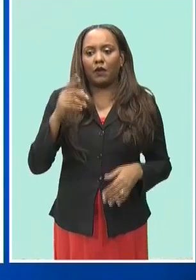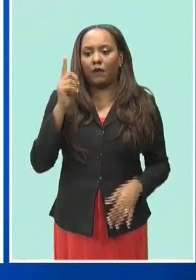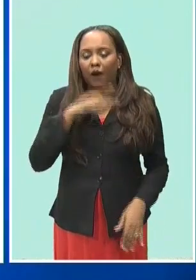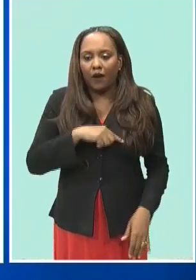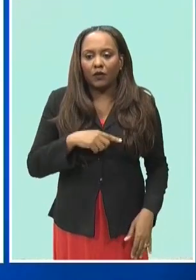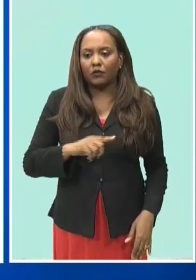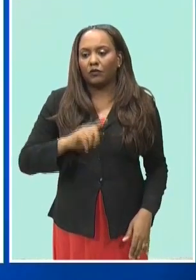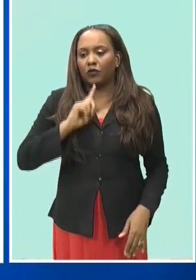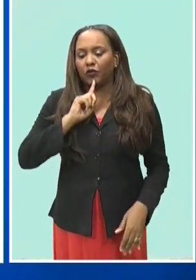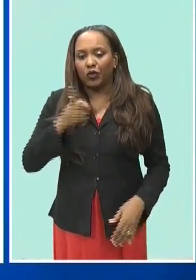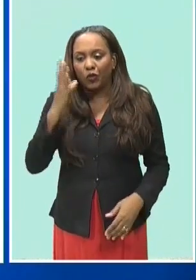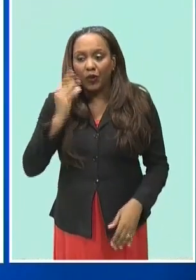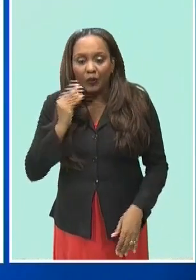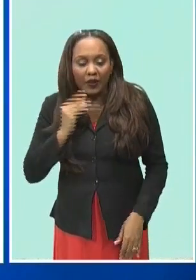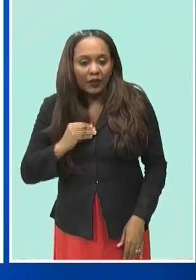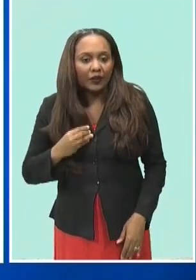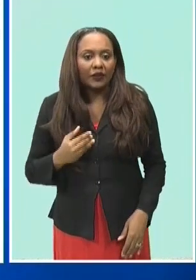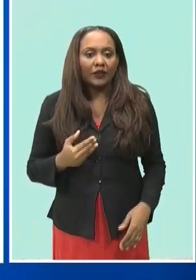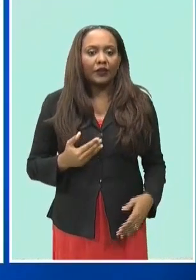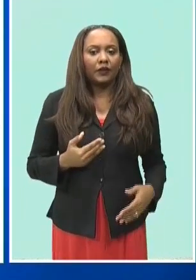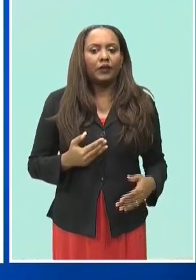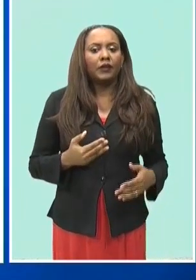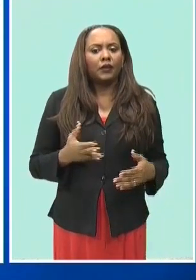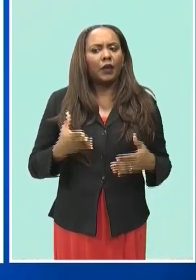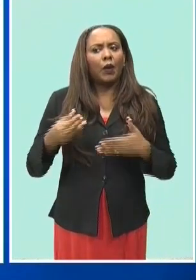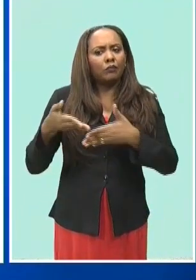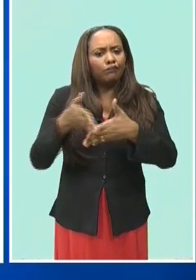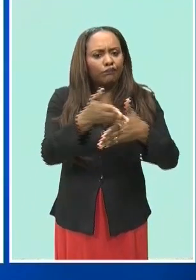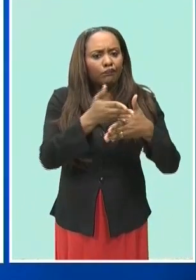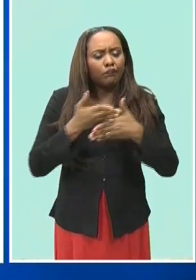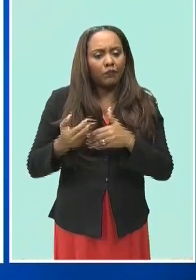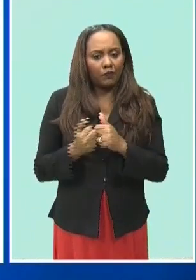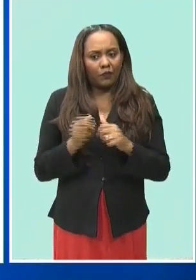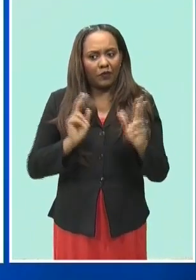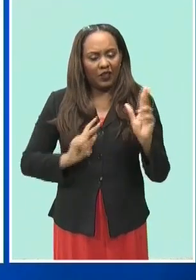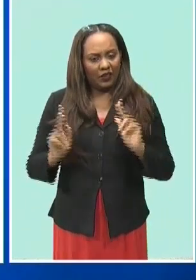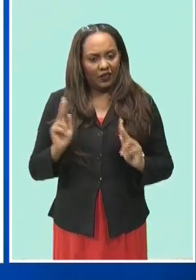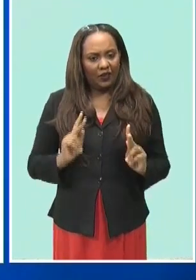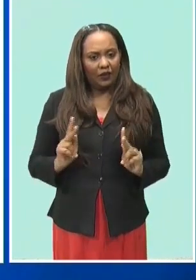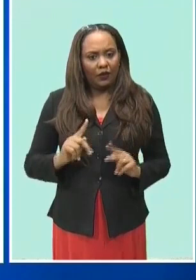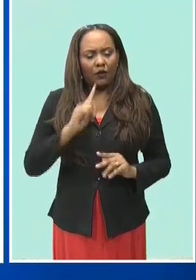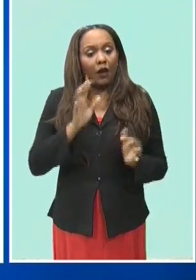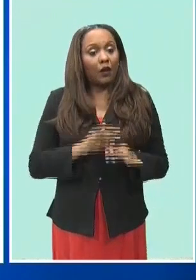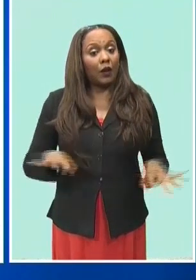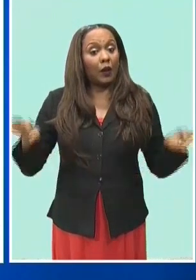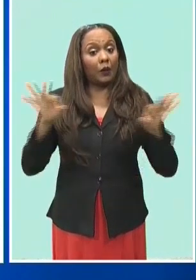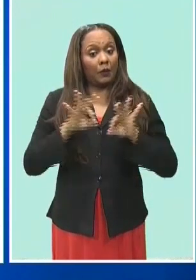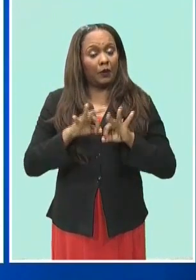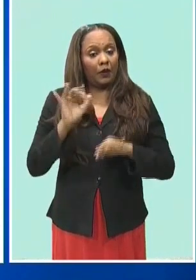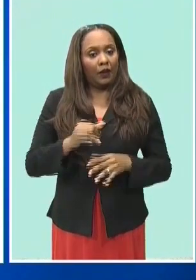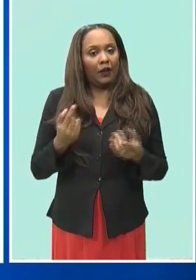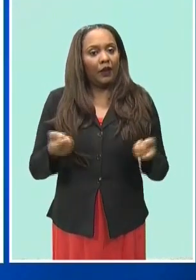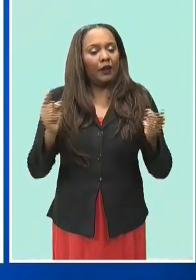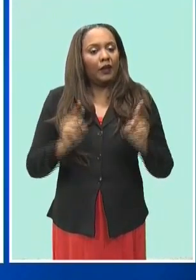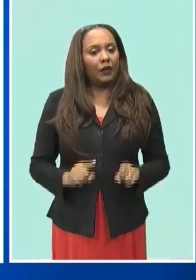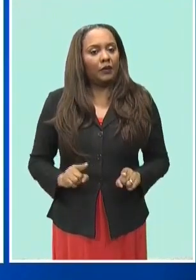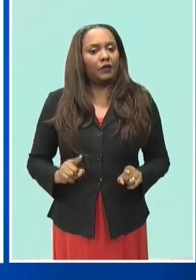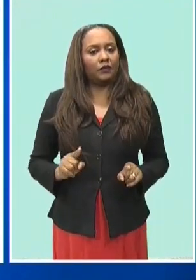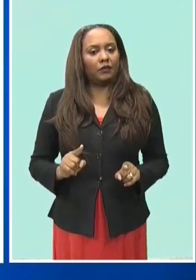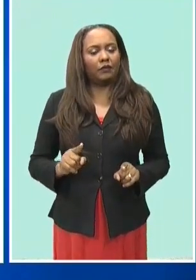they are sharing their experiences and inviting other people into those experiences. It is very important that that work